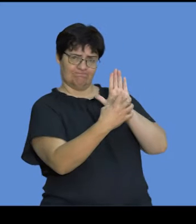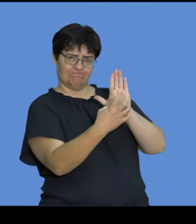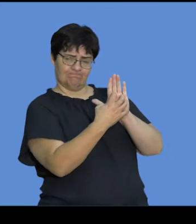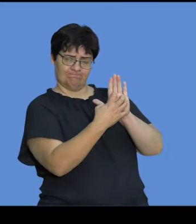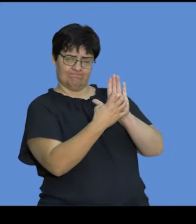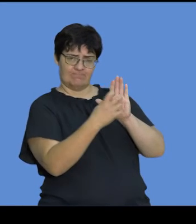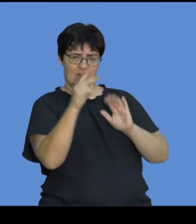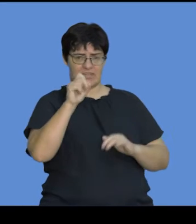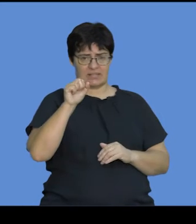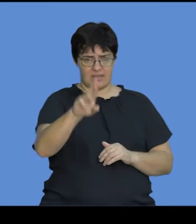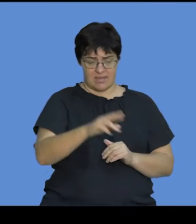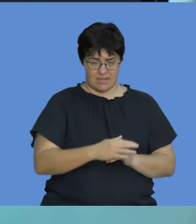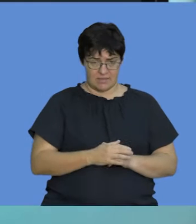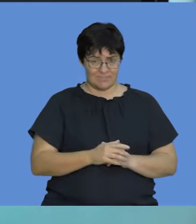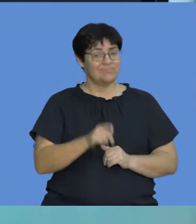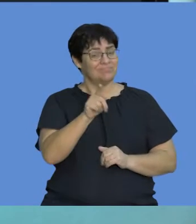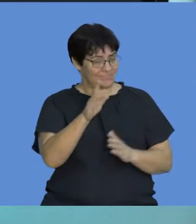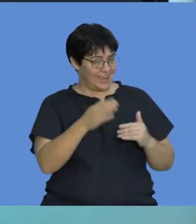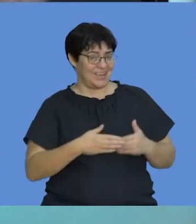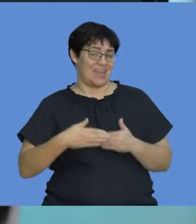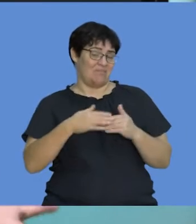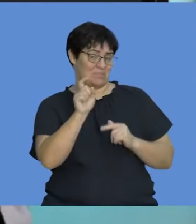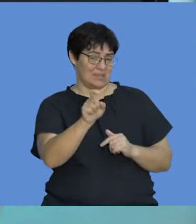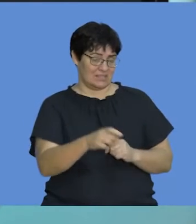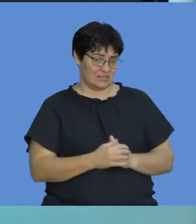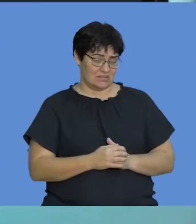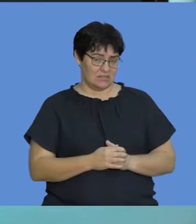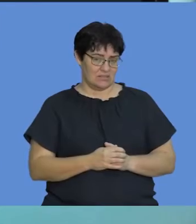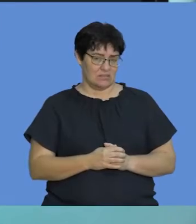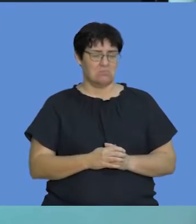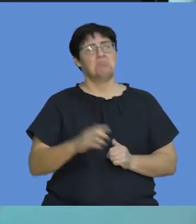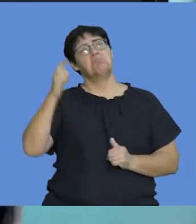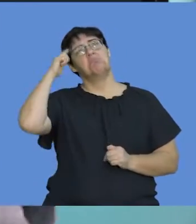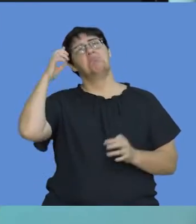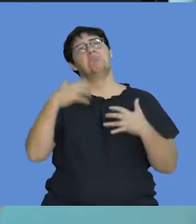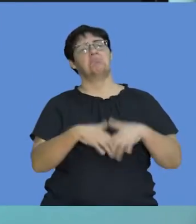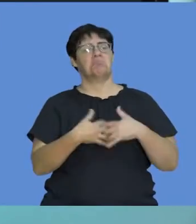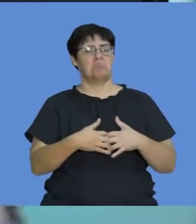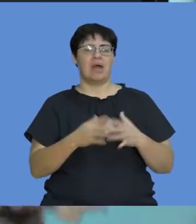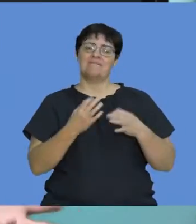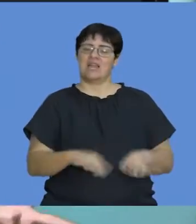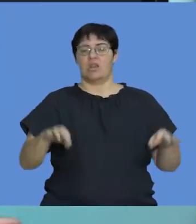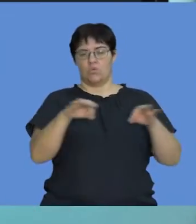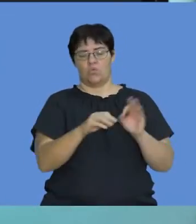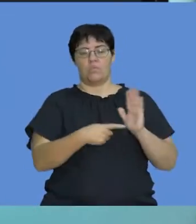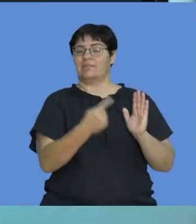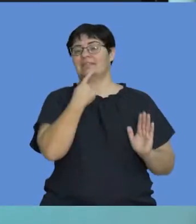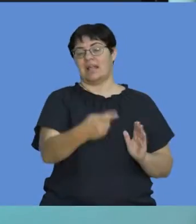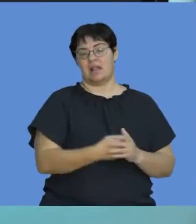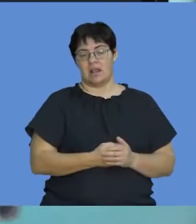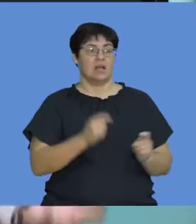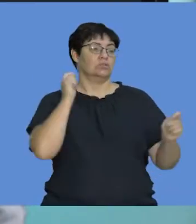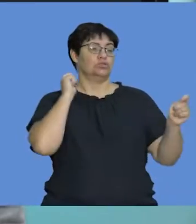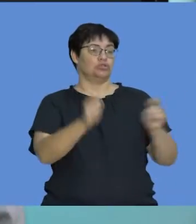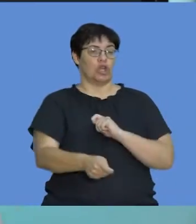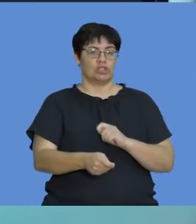Now we need to be careful. If I'm just considering a value, so I tell you that the change in momentum